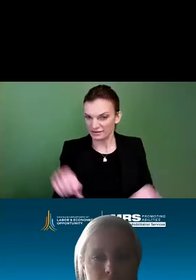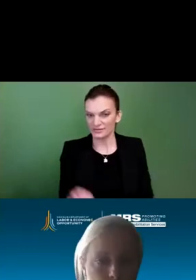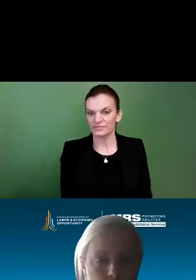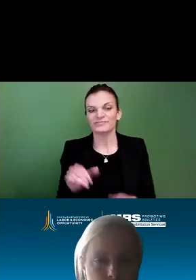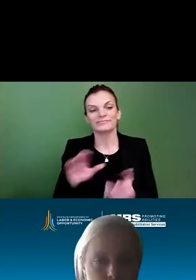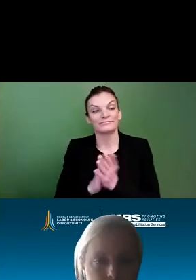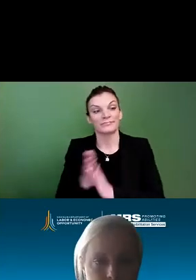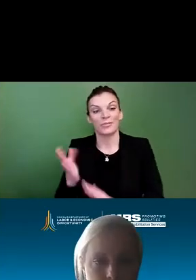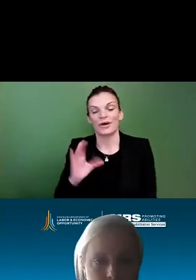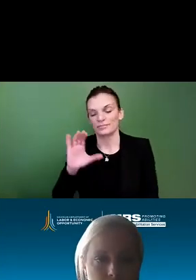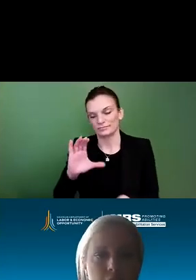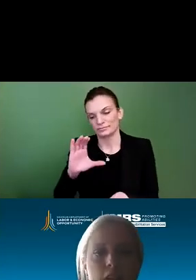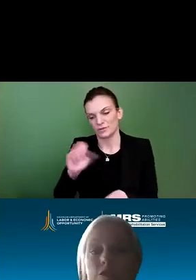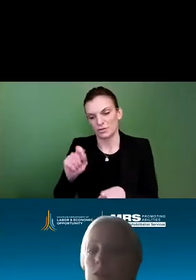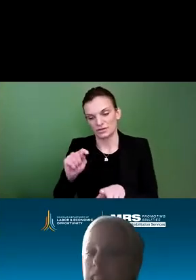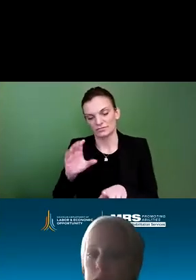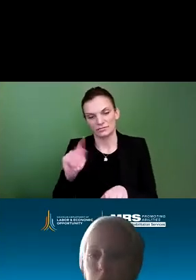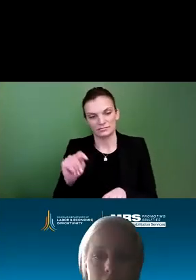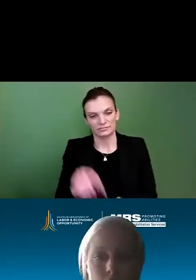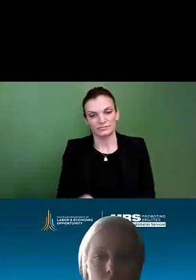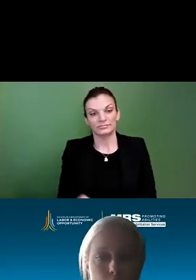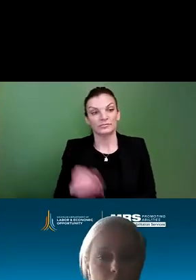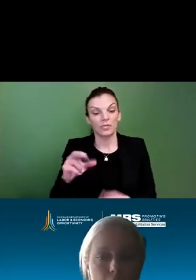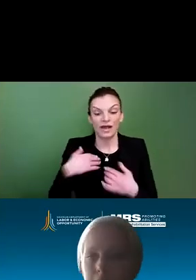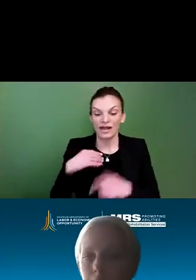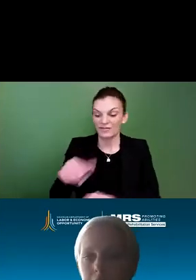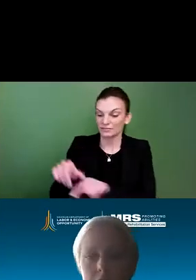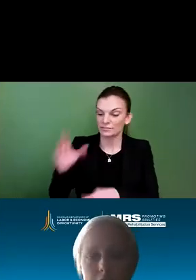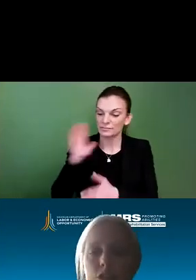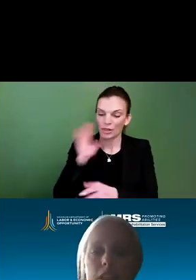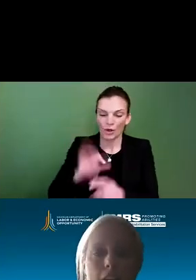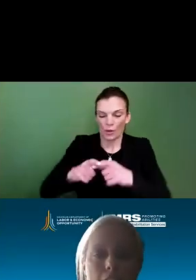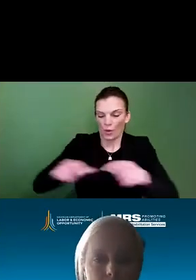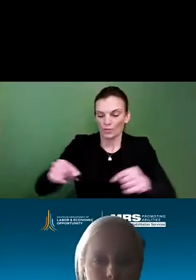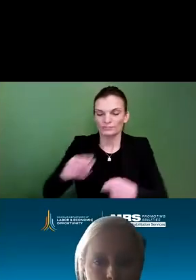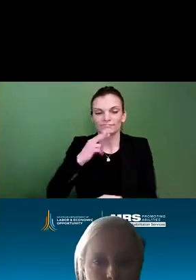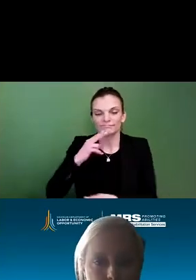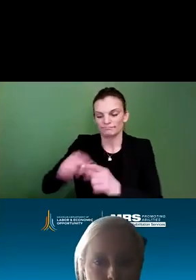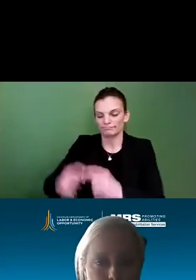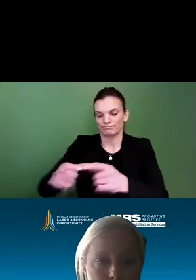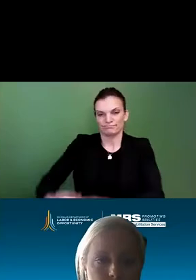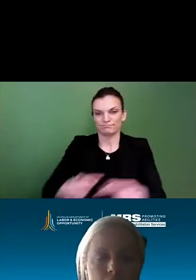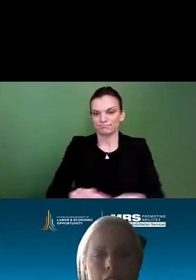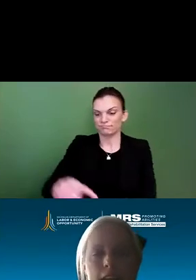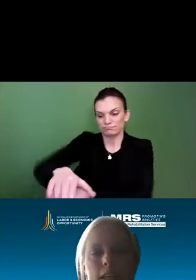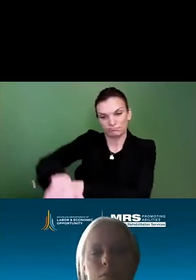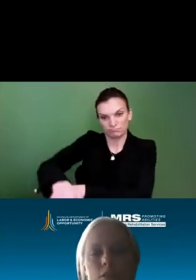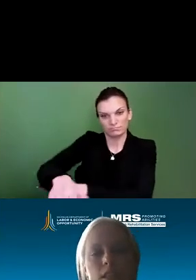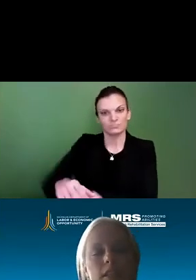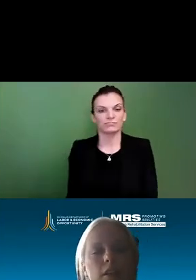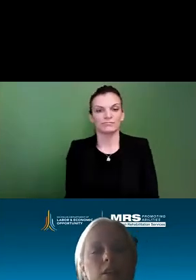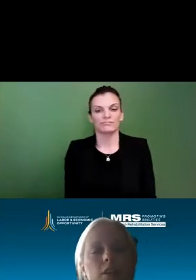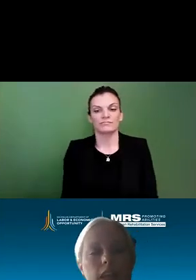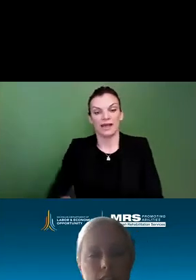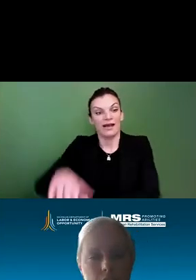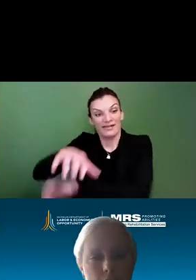develop carpal tunnel frequently. Use a wrist rest so you're not having an issue with contact stress at the wrist. And keep those wrists